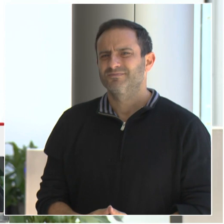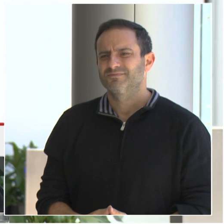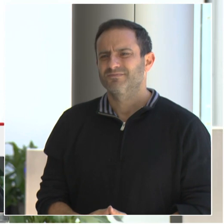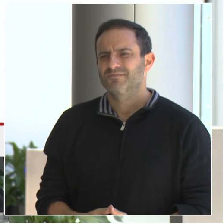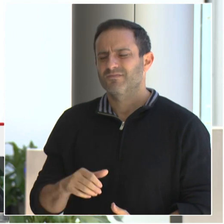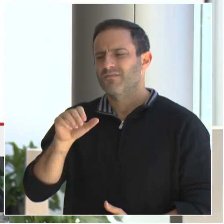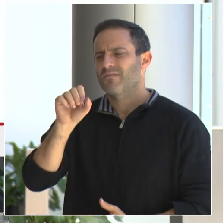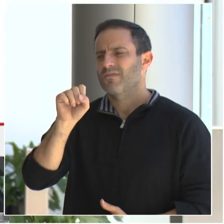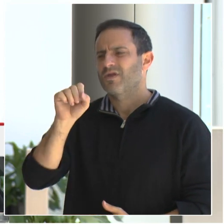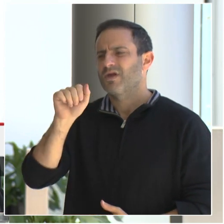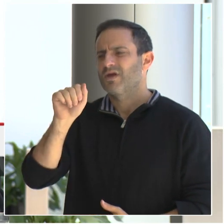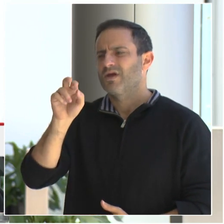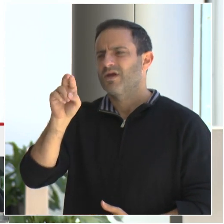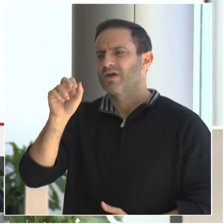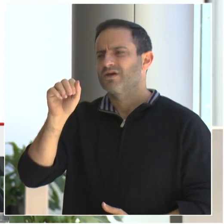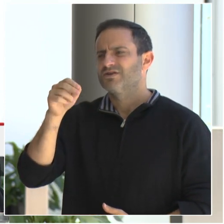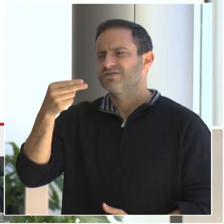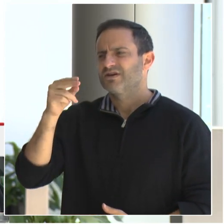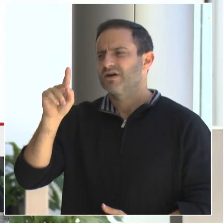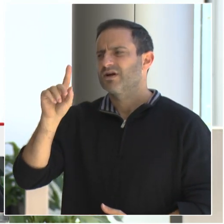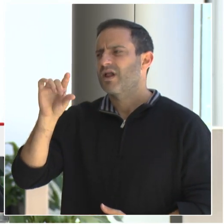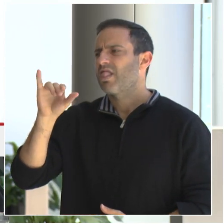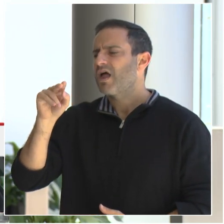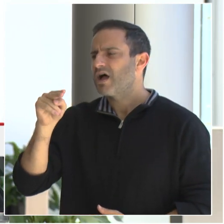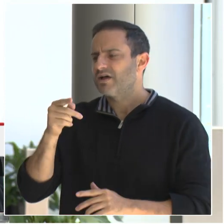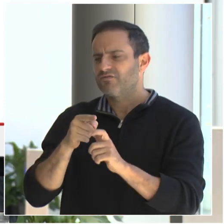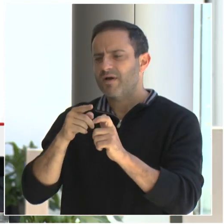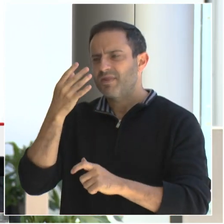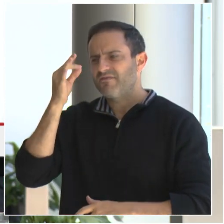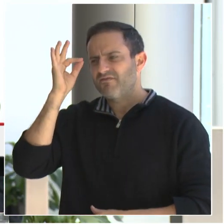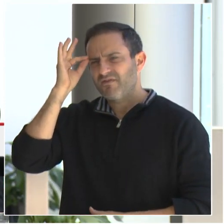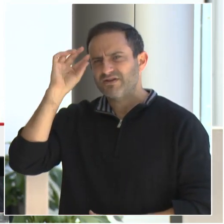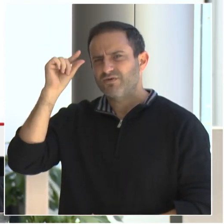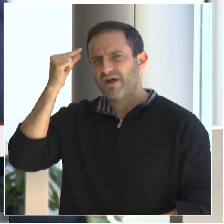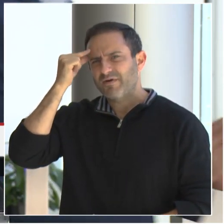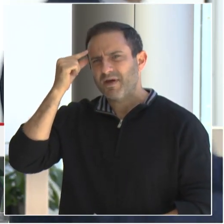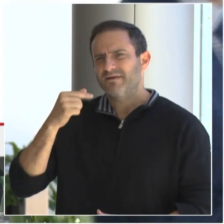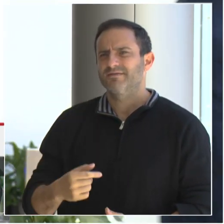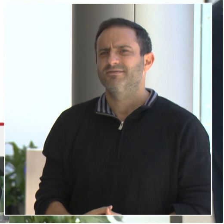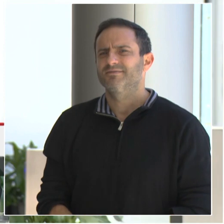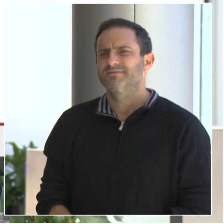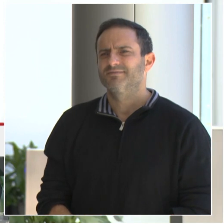Ms. Sarah Klein, representing the federal government. Sarah, I know you're here somewhere.